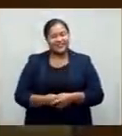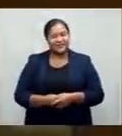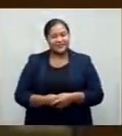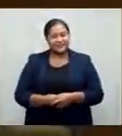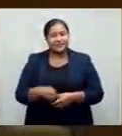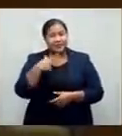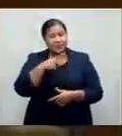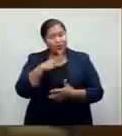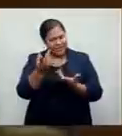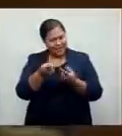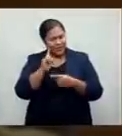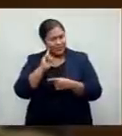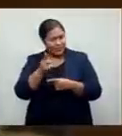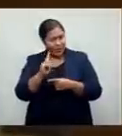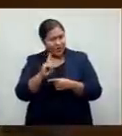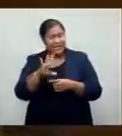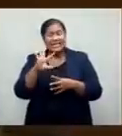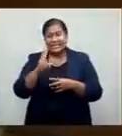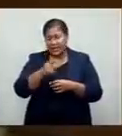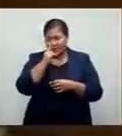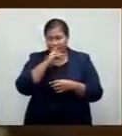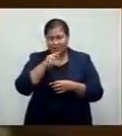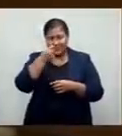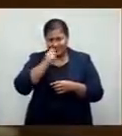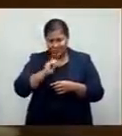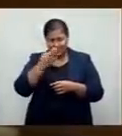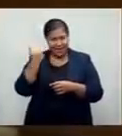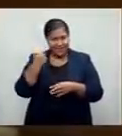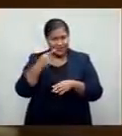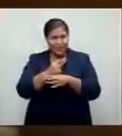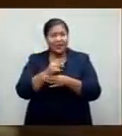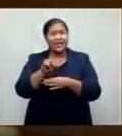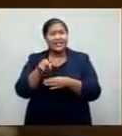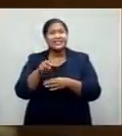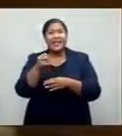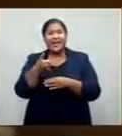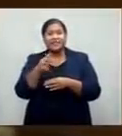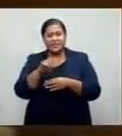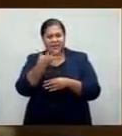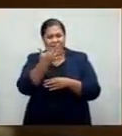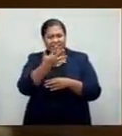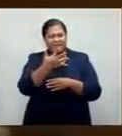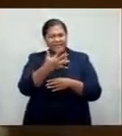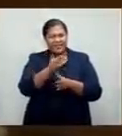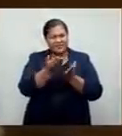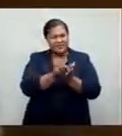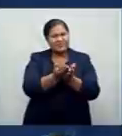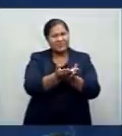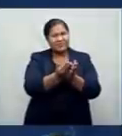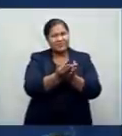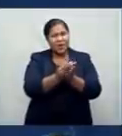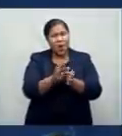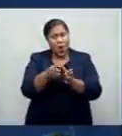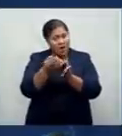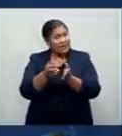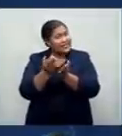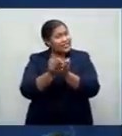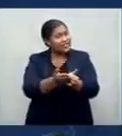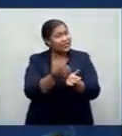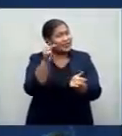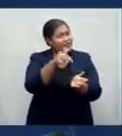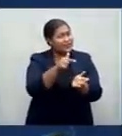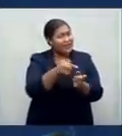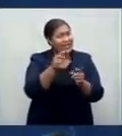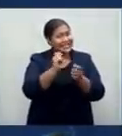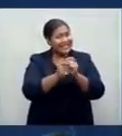As a precautionary measure, some people were swabbed last week. This is after the 15 crew member of the South Island shipping vessel